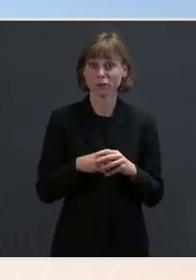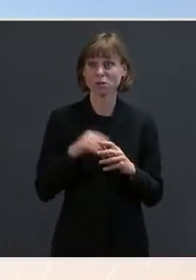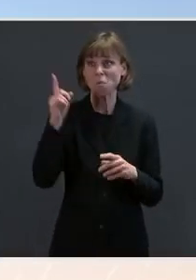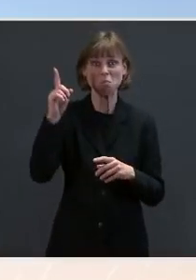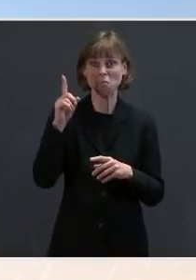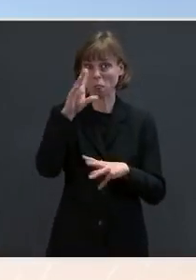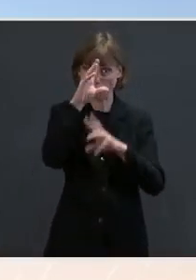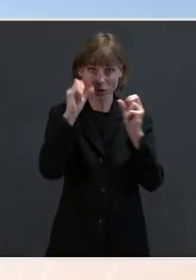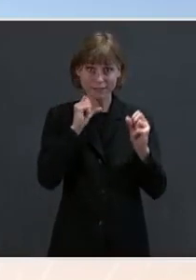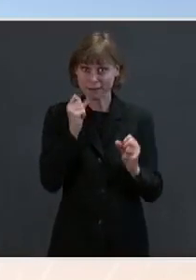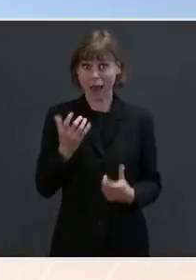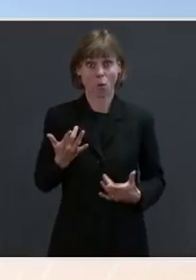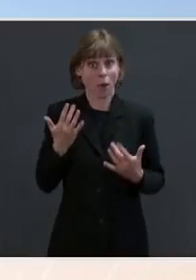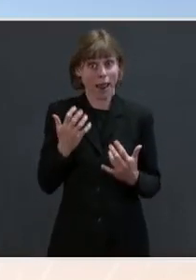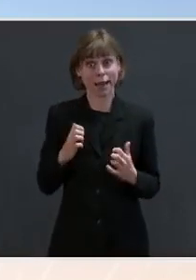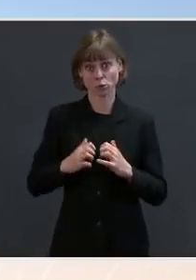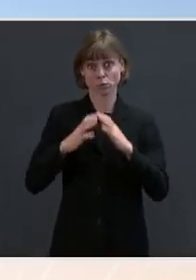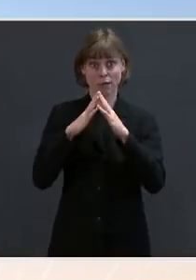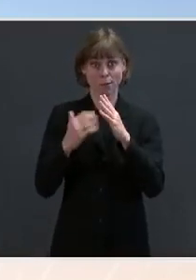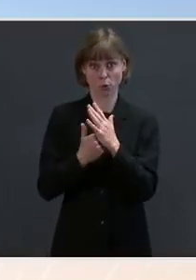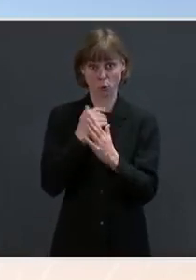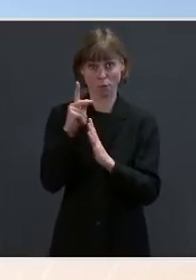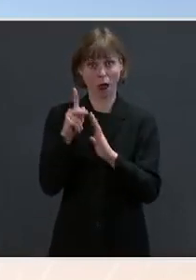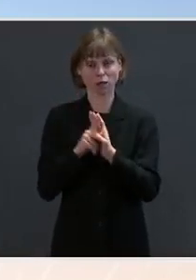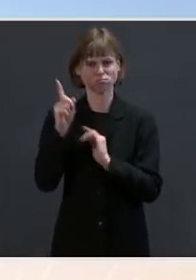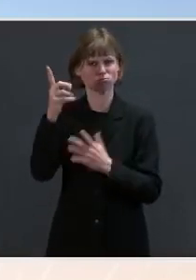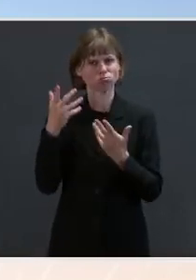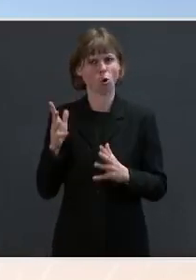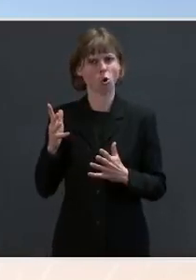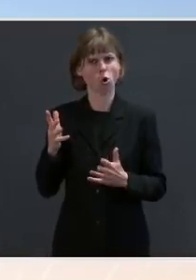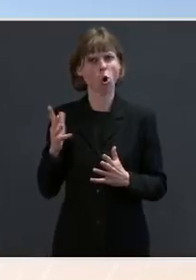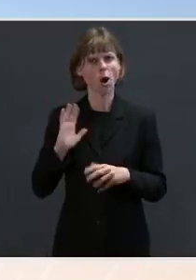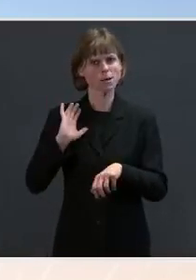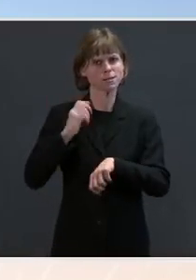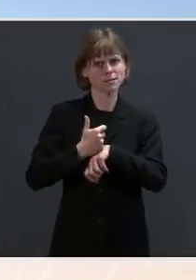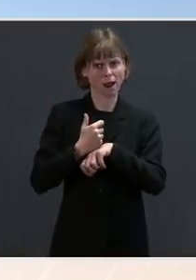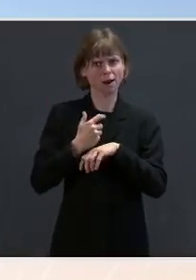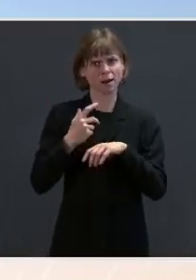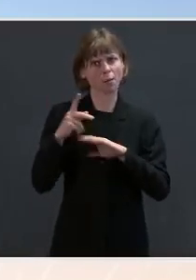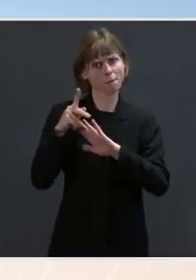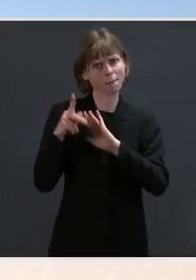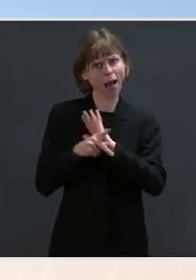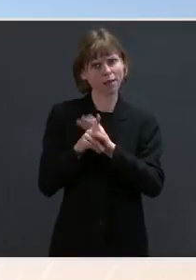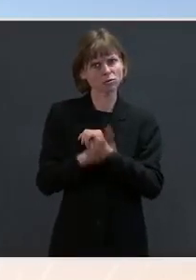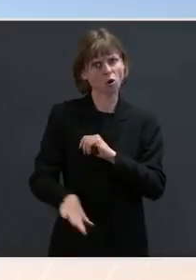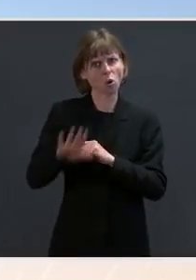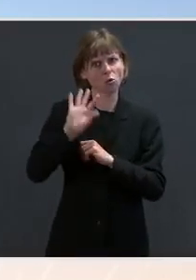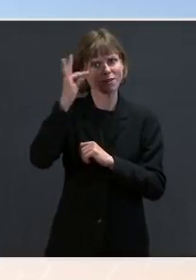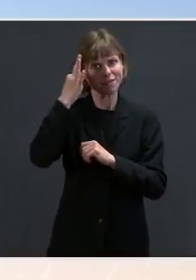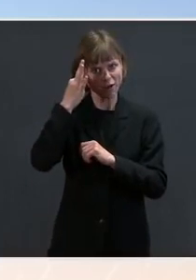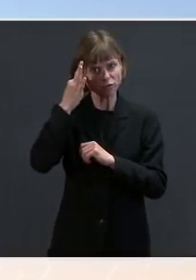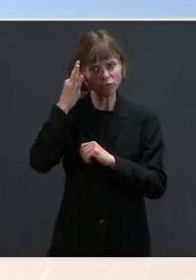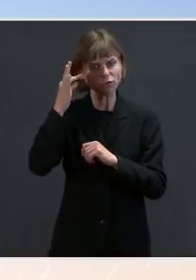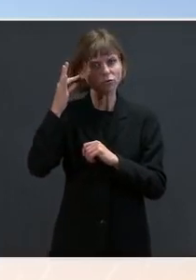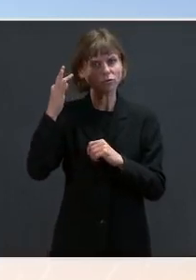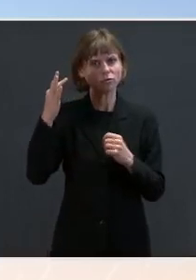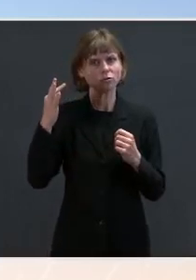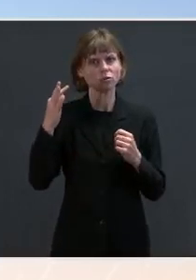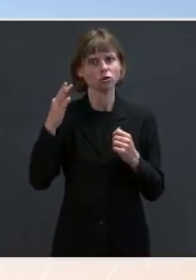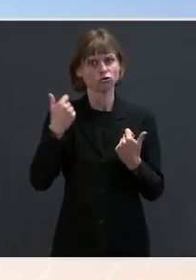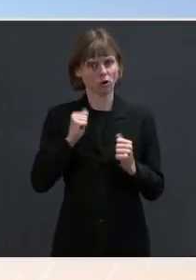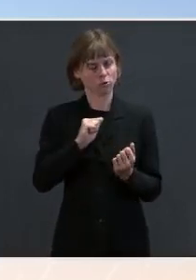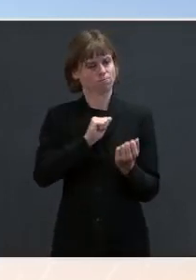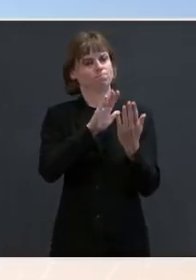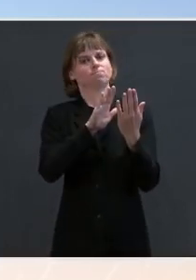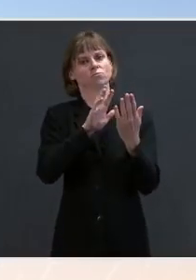waiting to implement new policies. He is instituting an across government and across the federal government approach to addressing racial inequality.